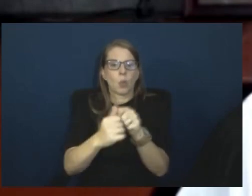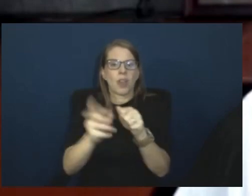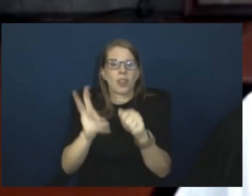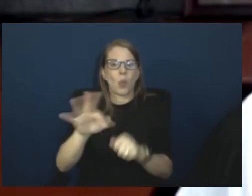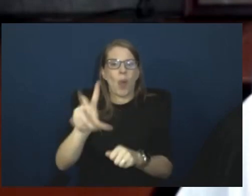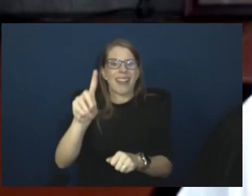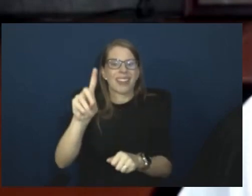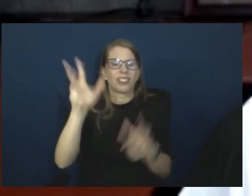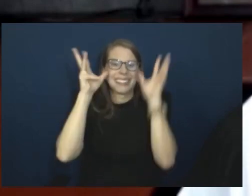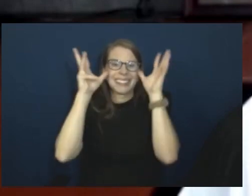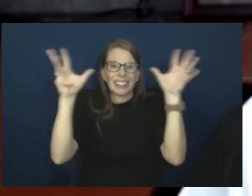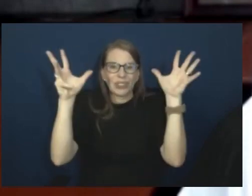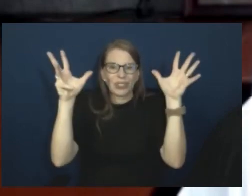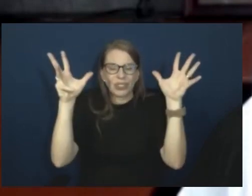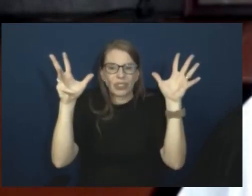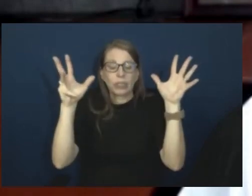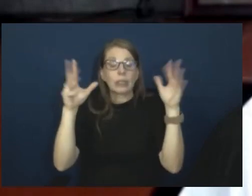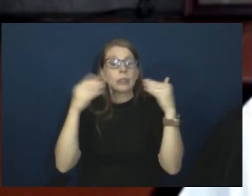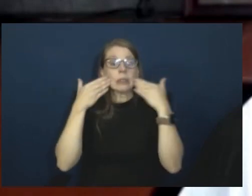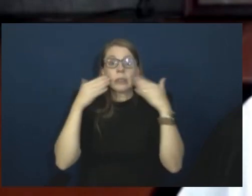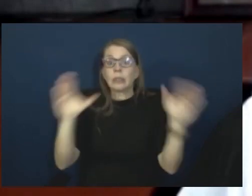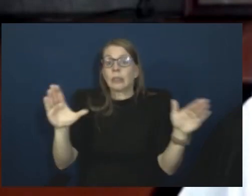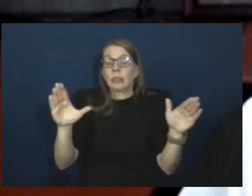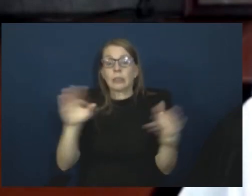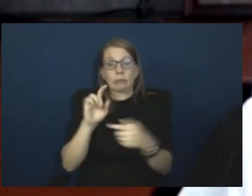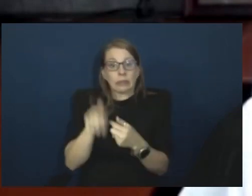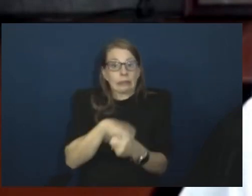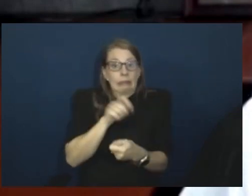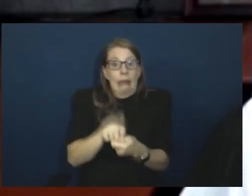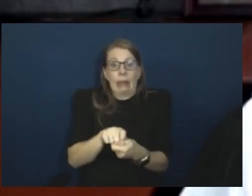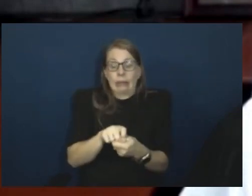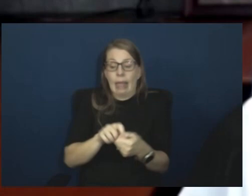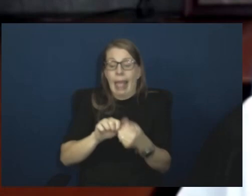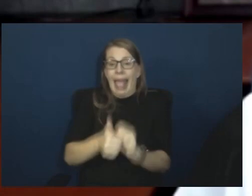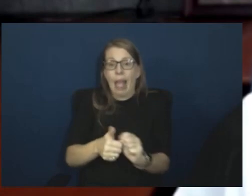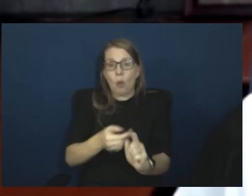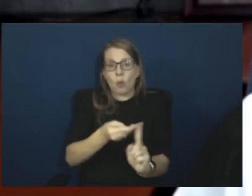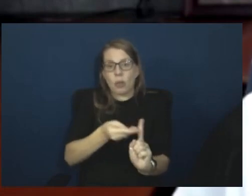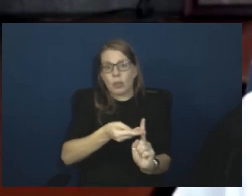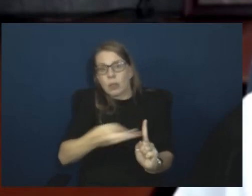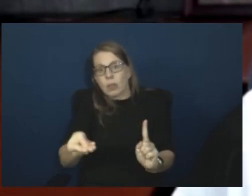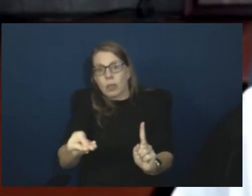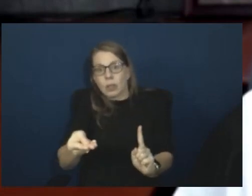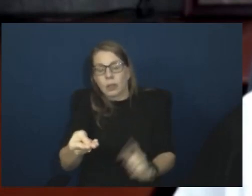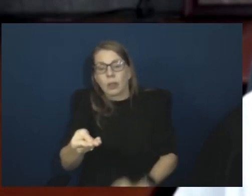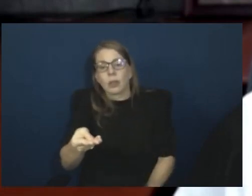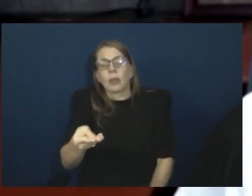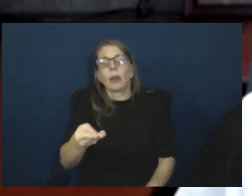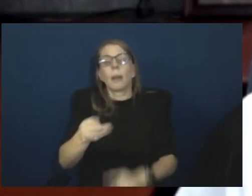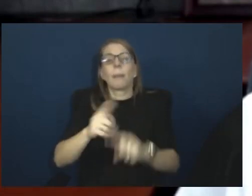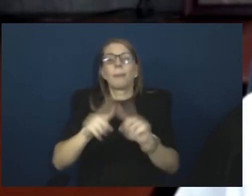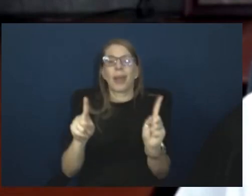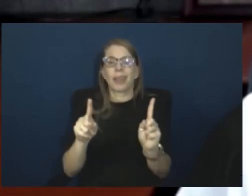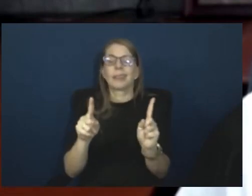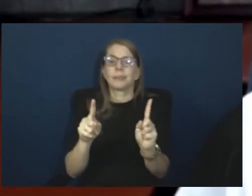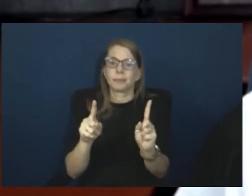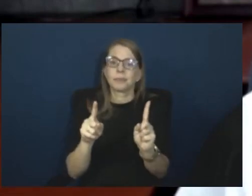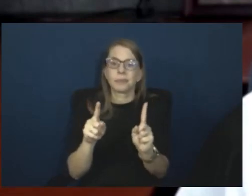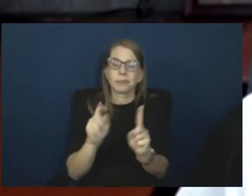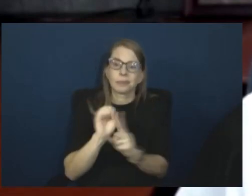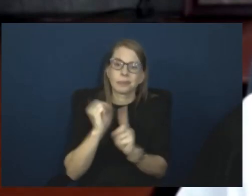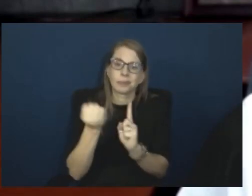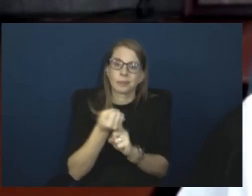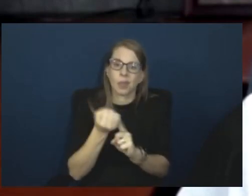deer. So I do not know the exact way this happens, but this is a scenario which